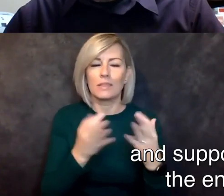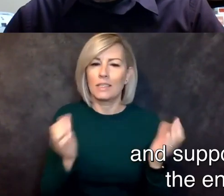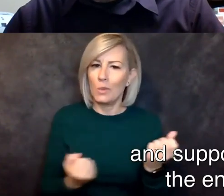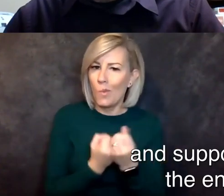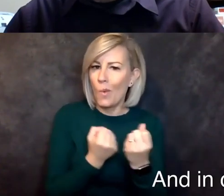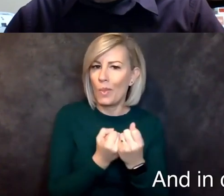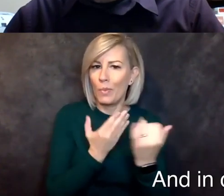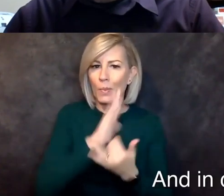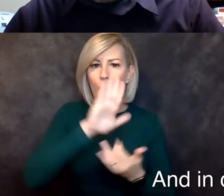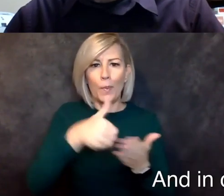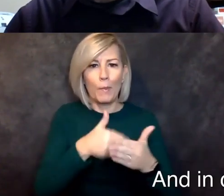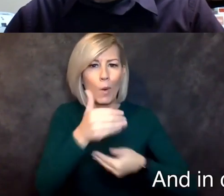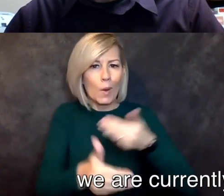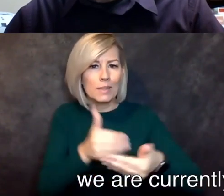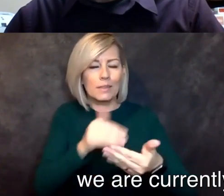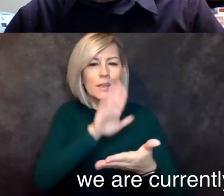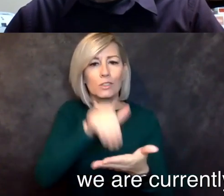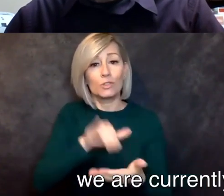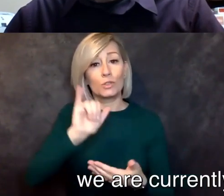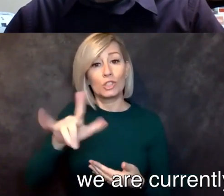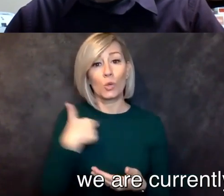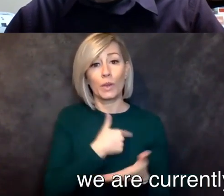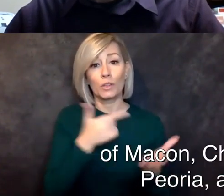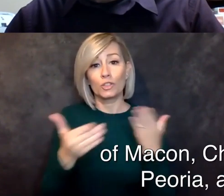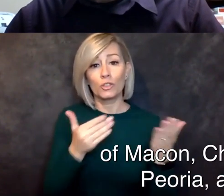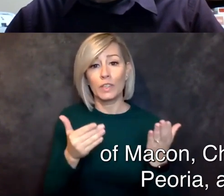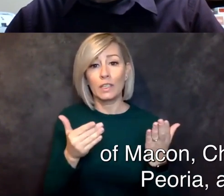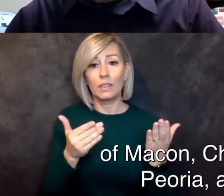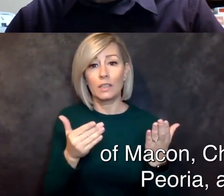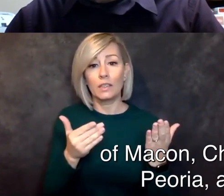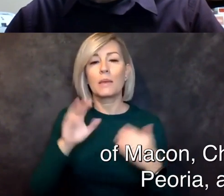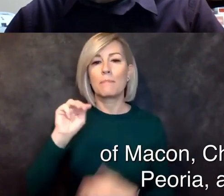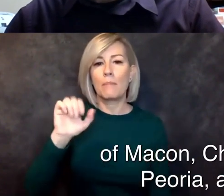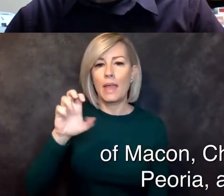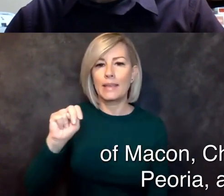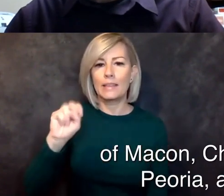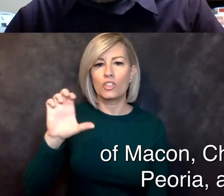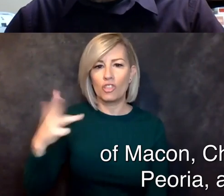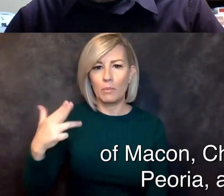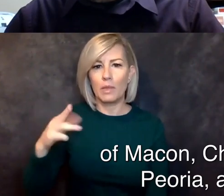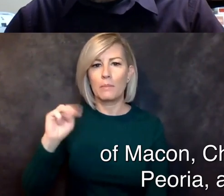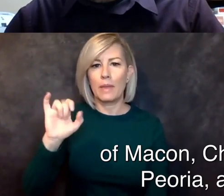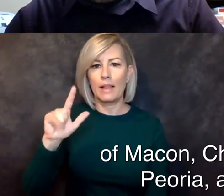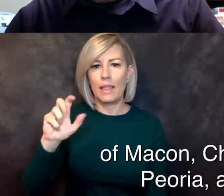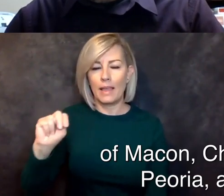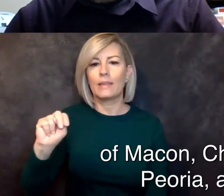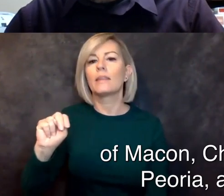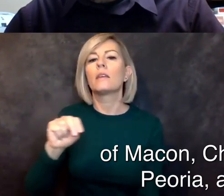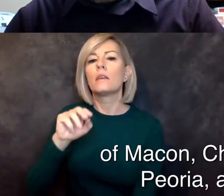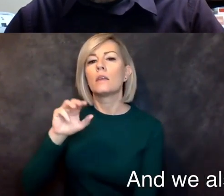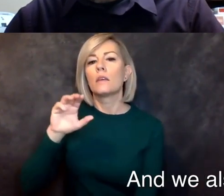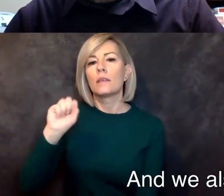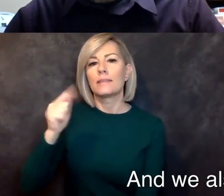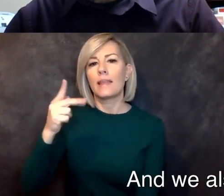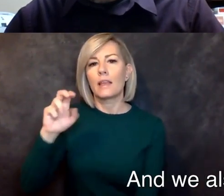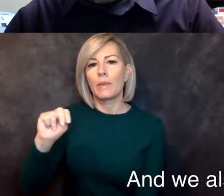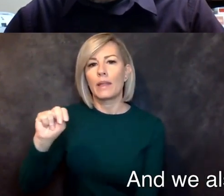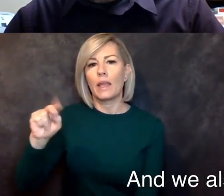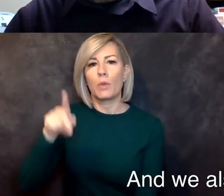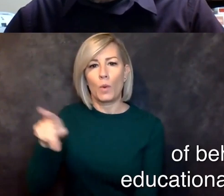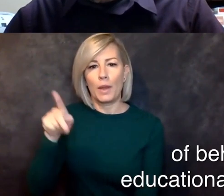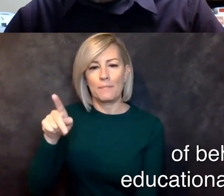And in Central Illinois, we are currently serving the counties of Macon, Champaign, McLean, Peoria, and Sangamon. And we also